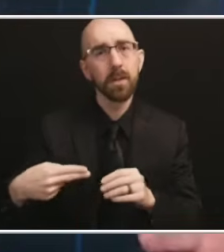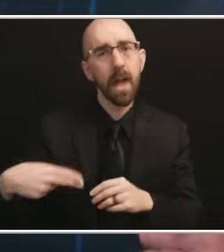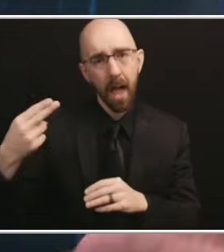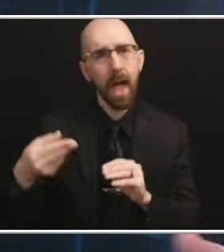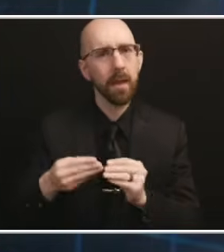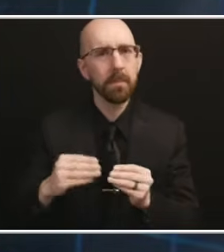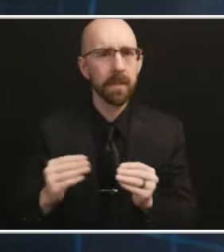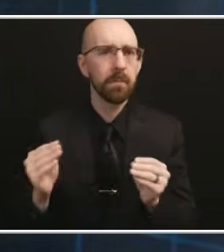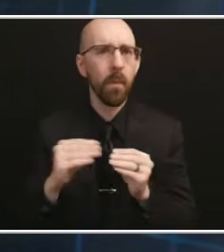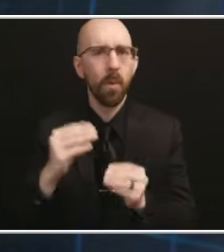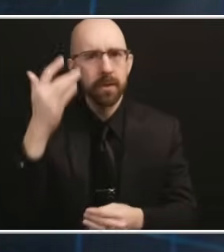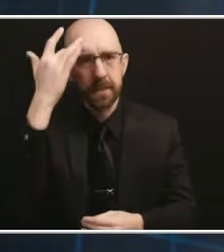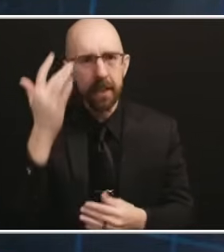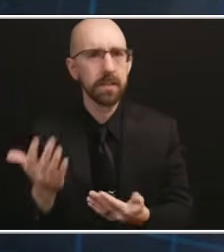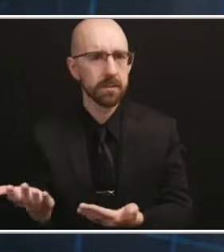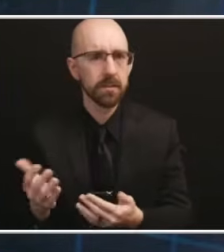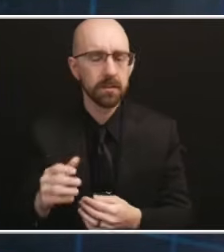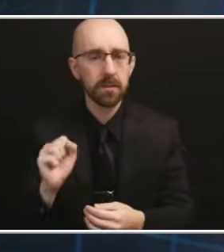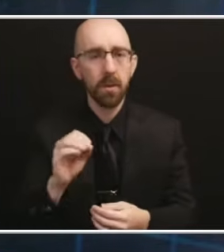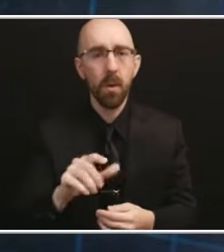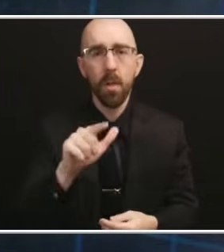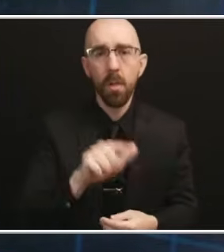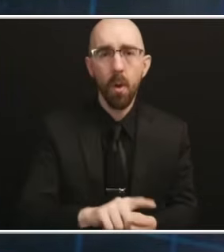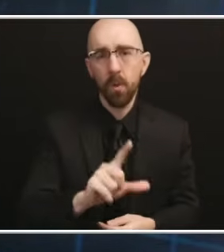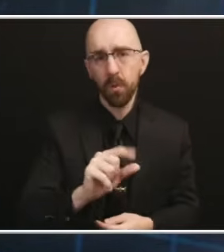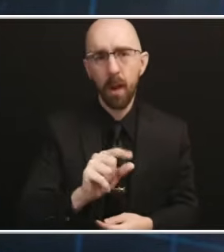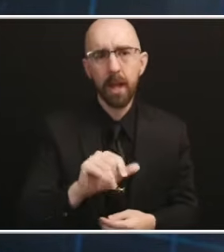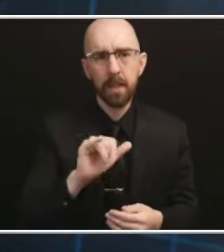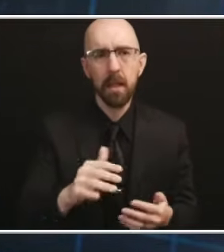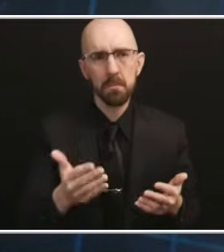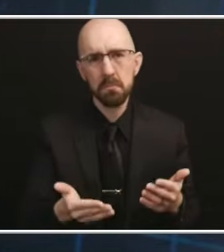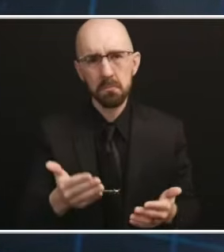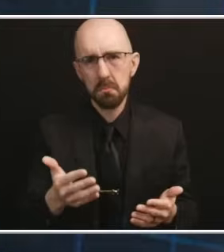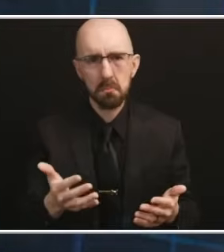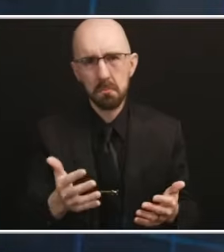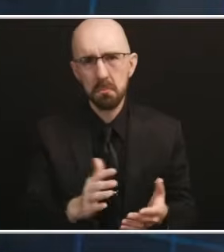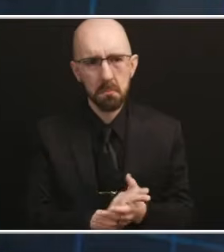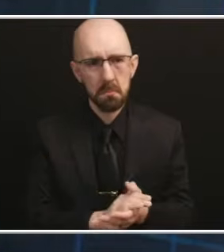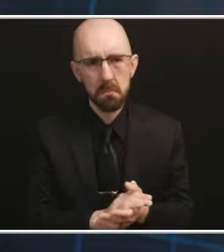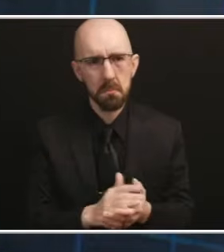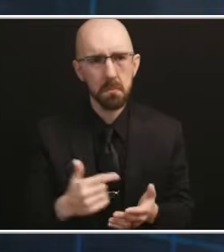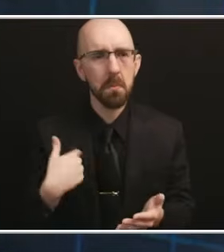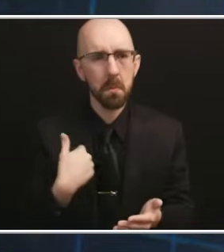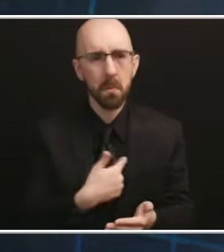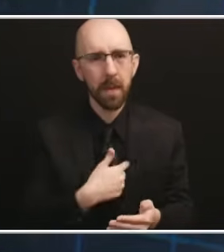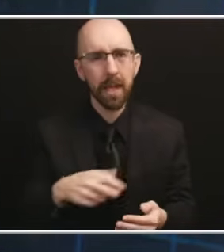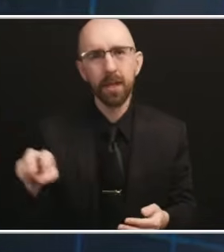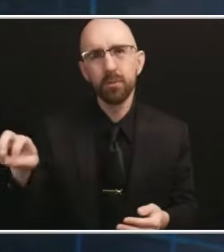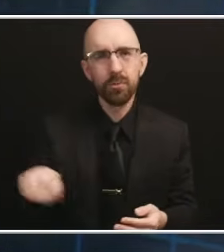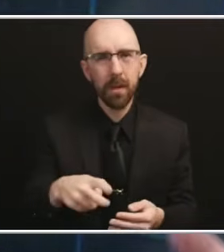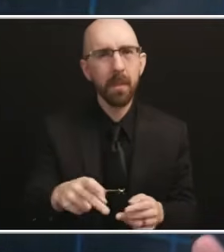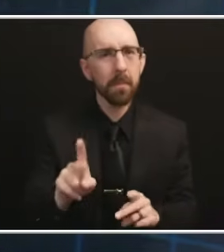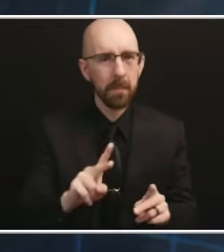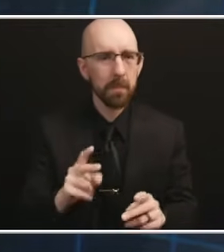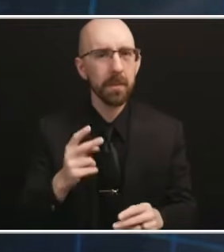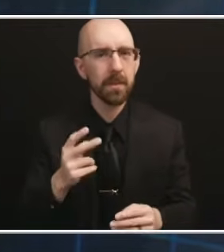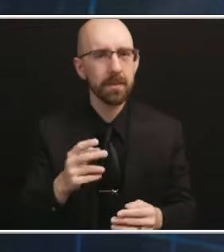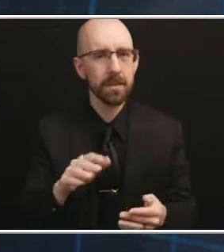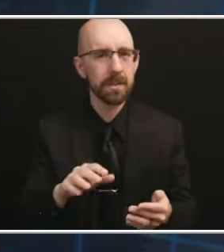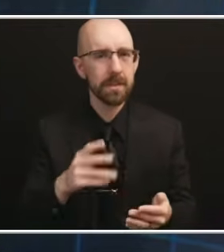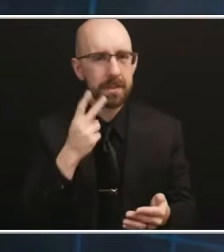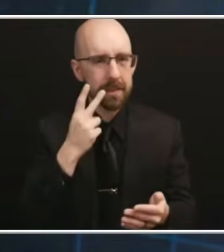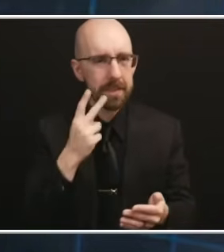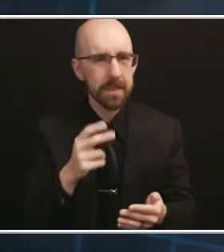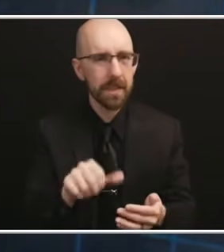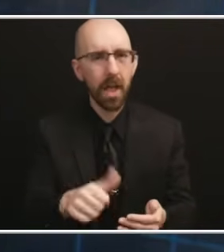So with the low 20s is probably, we transplant folks deceased donor-wise with a lot higher number than